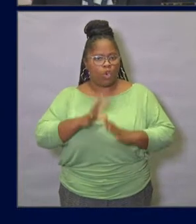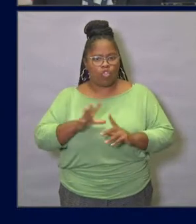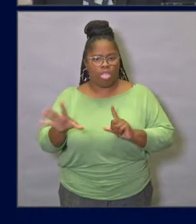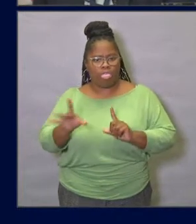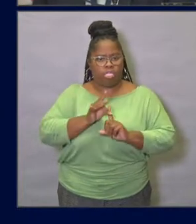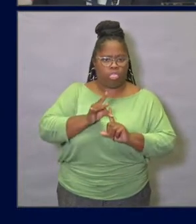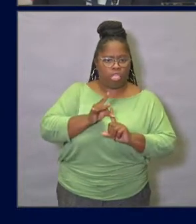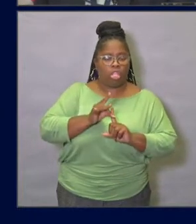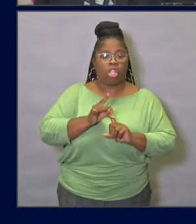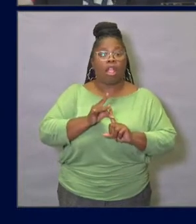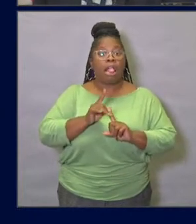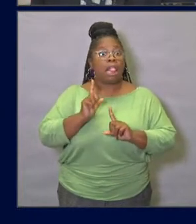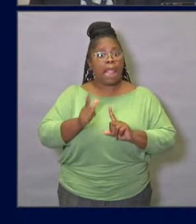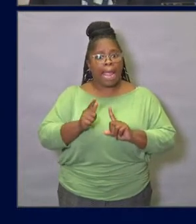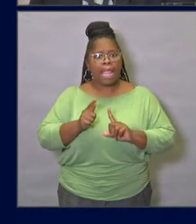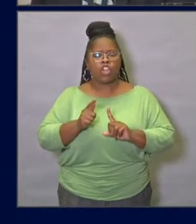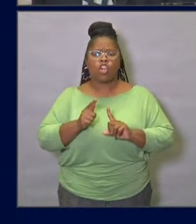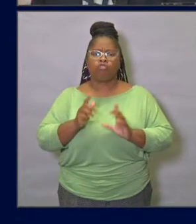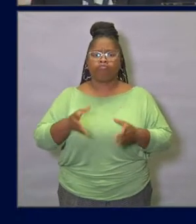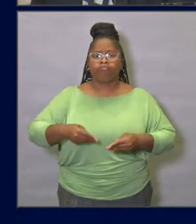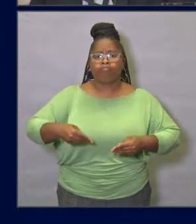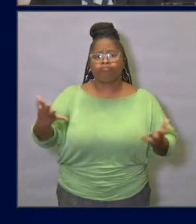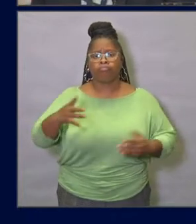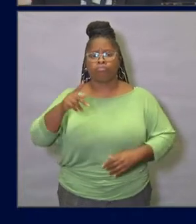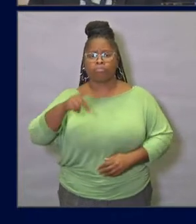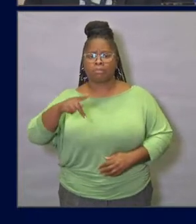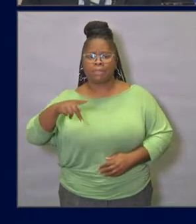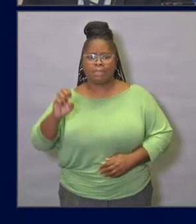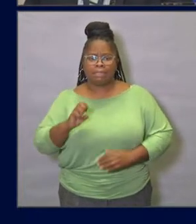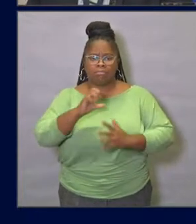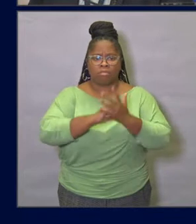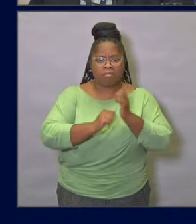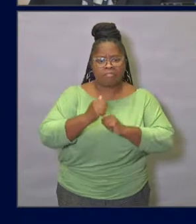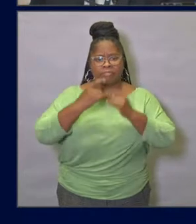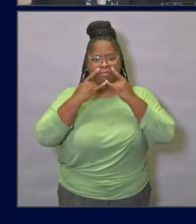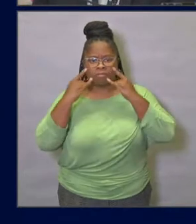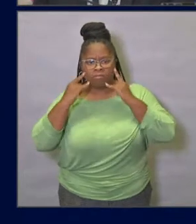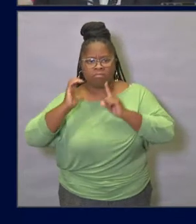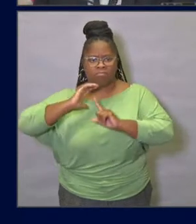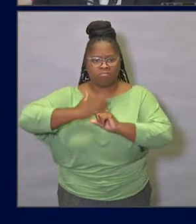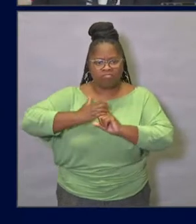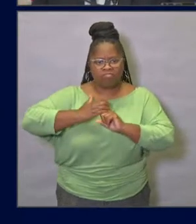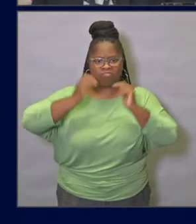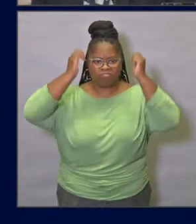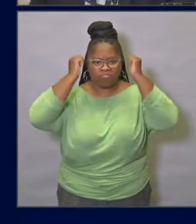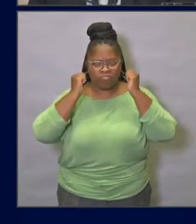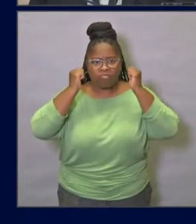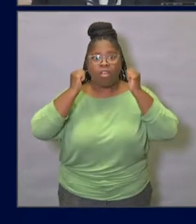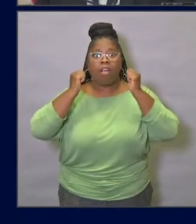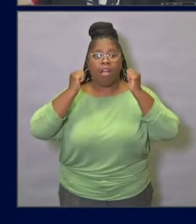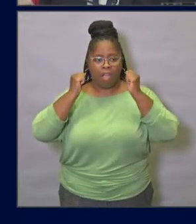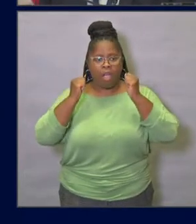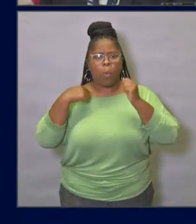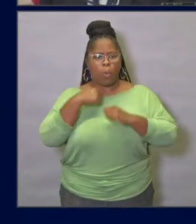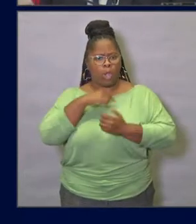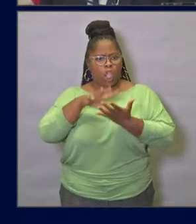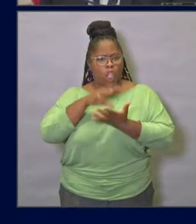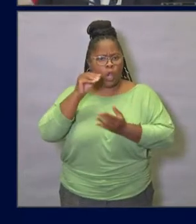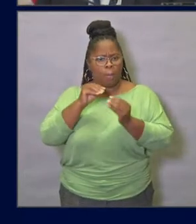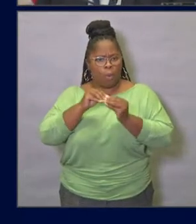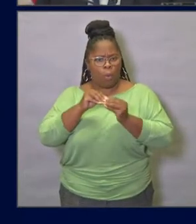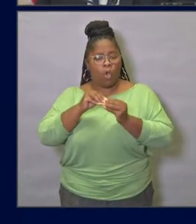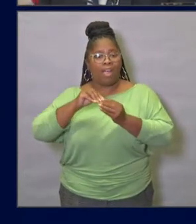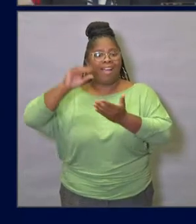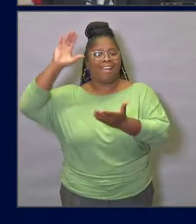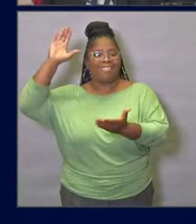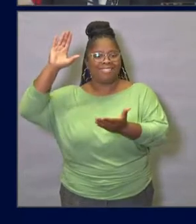as PPE became more available, cases among our healthcare workers started to decrease. However, when in LA County